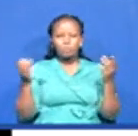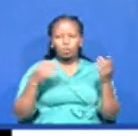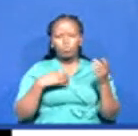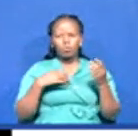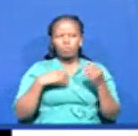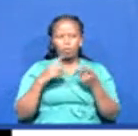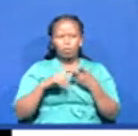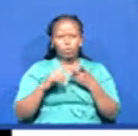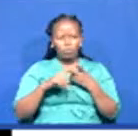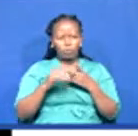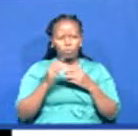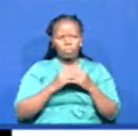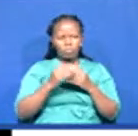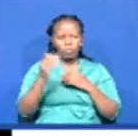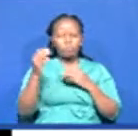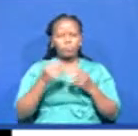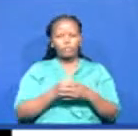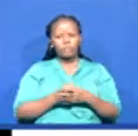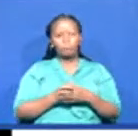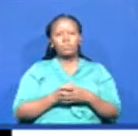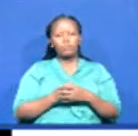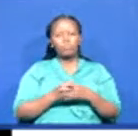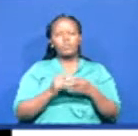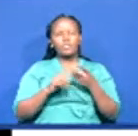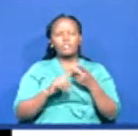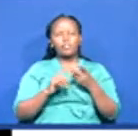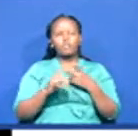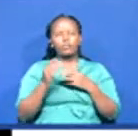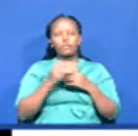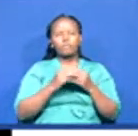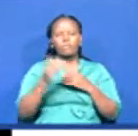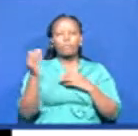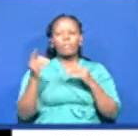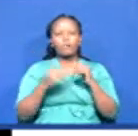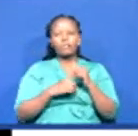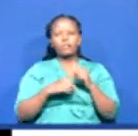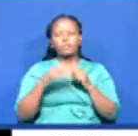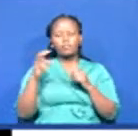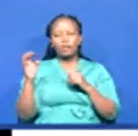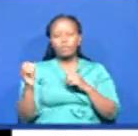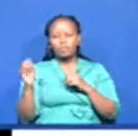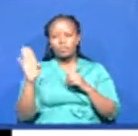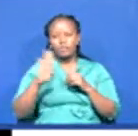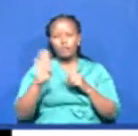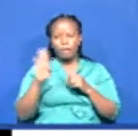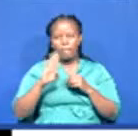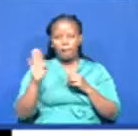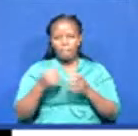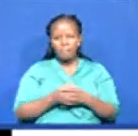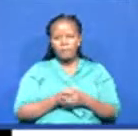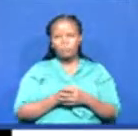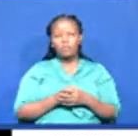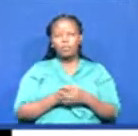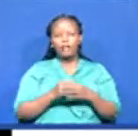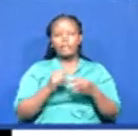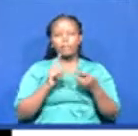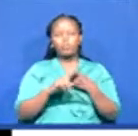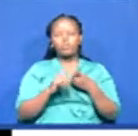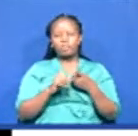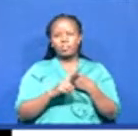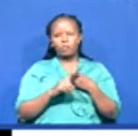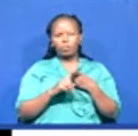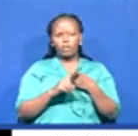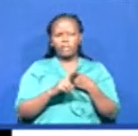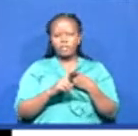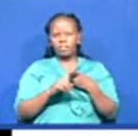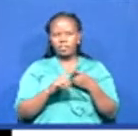combat $600 billion globally, 5% world trade locally, world trade, but in